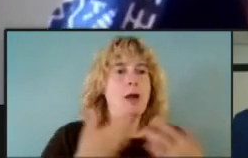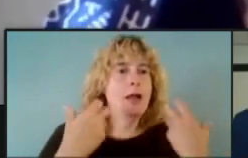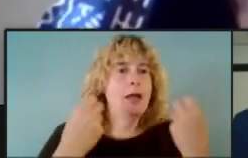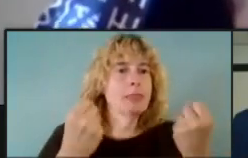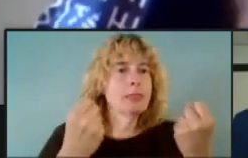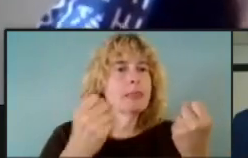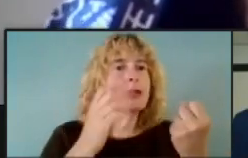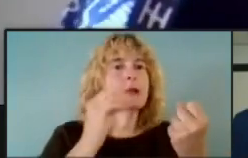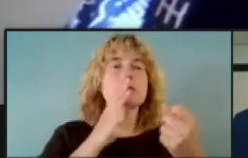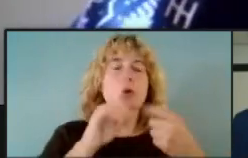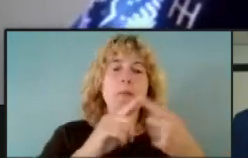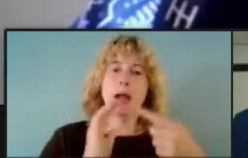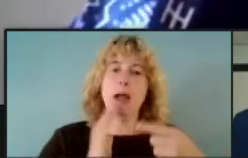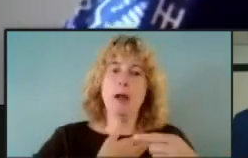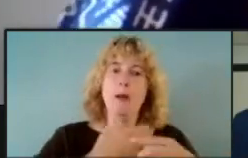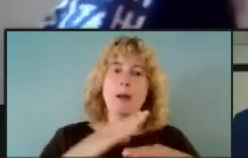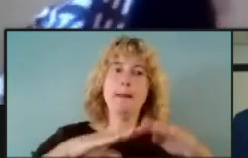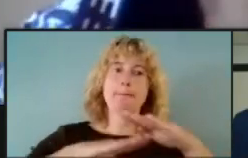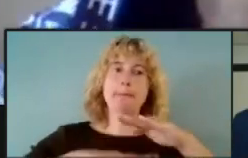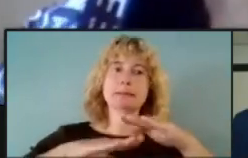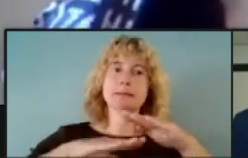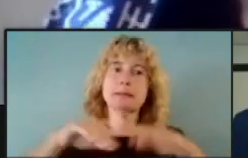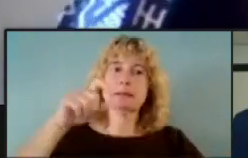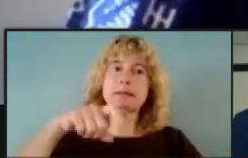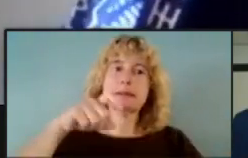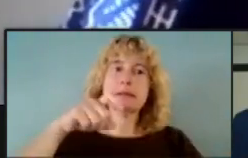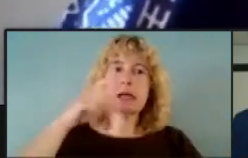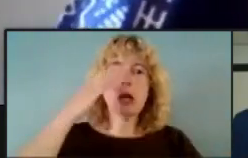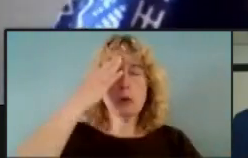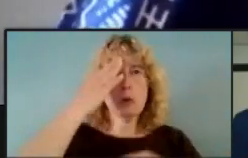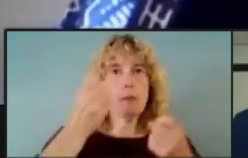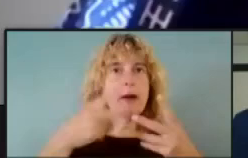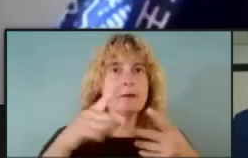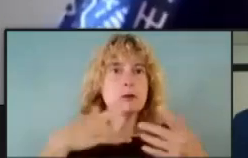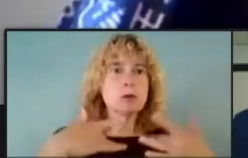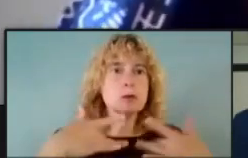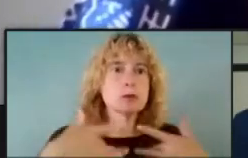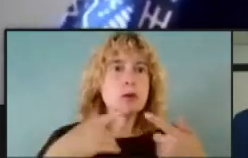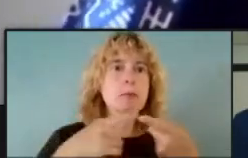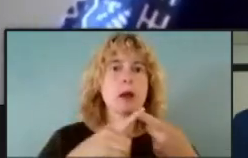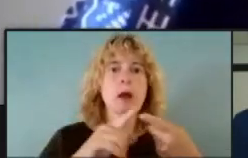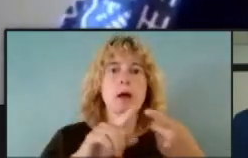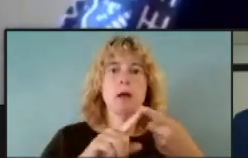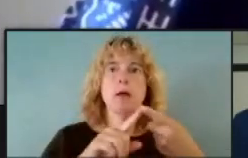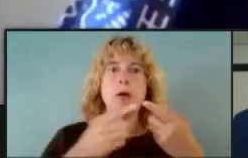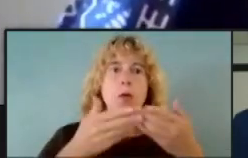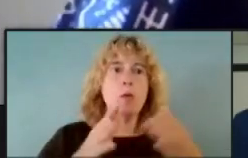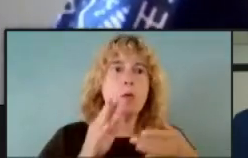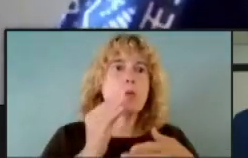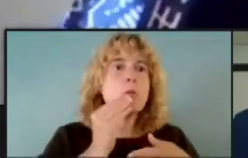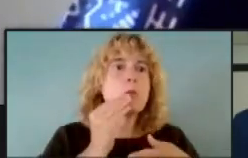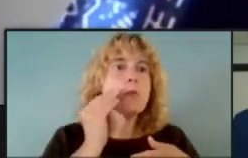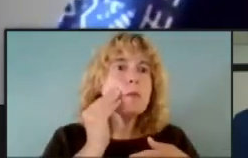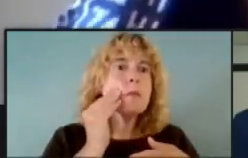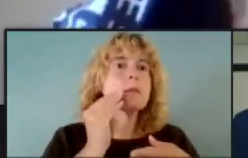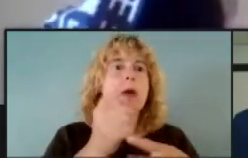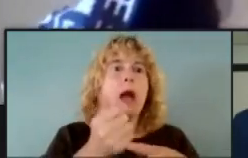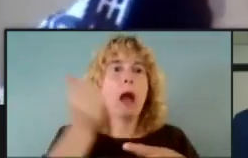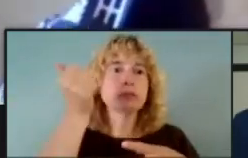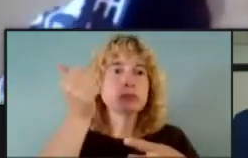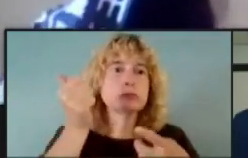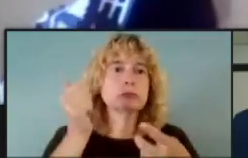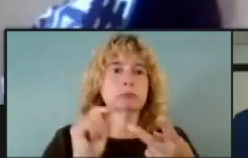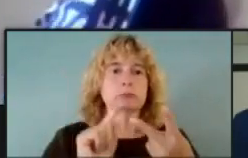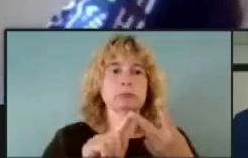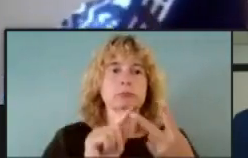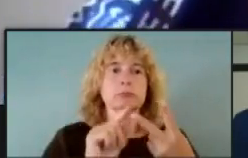concerns relevant to evictions, water, and electricity. So stay tuned for that as well. My name is